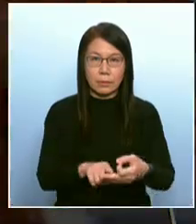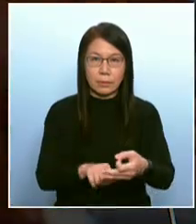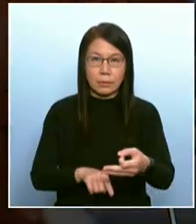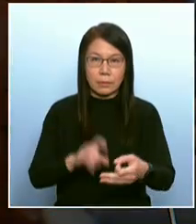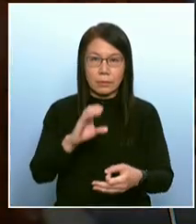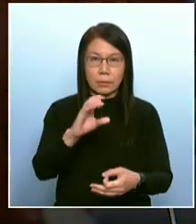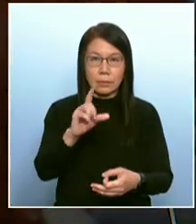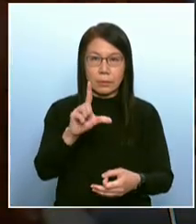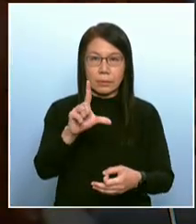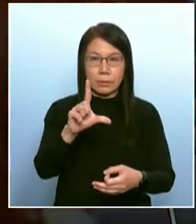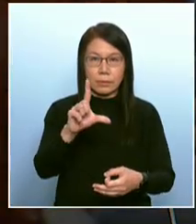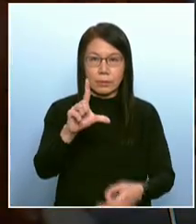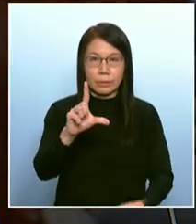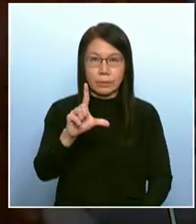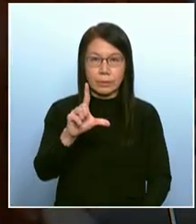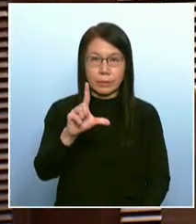Starry Lee.